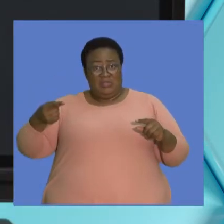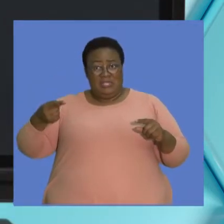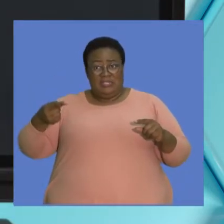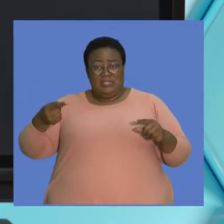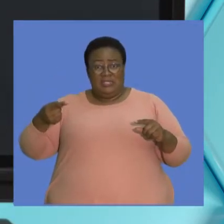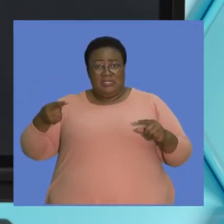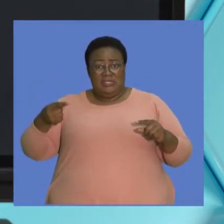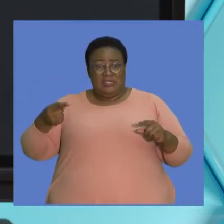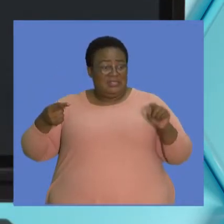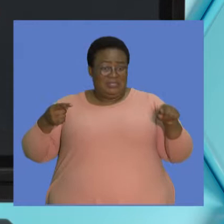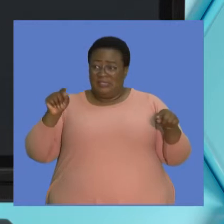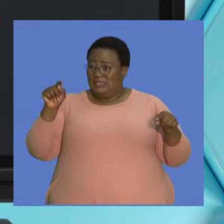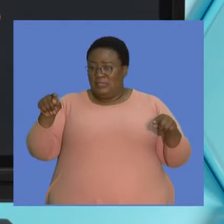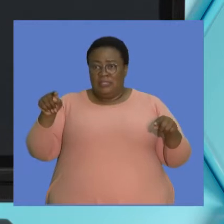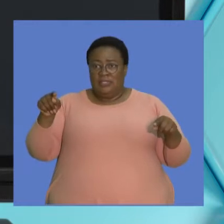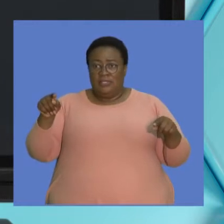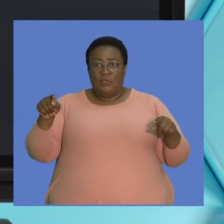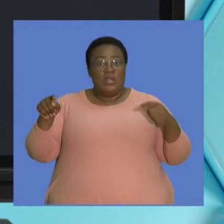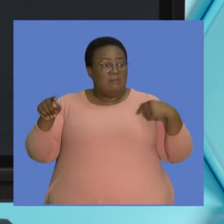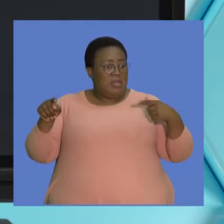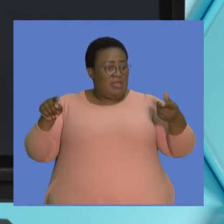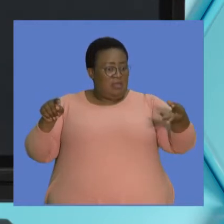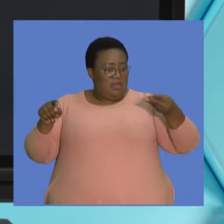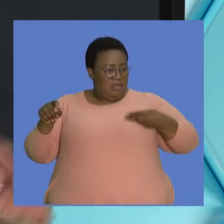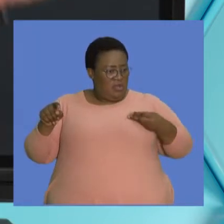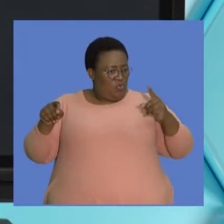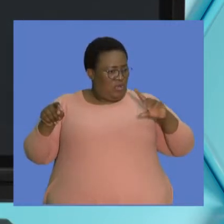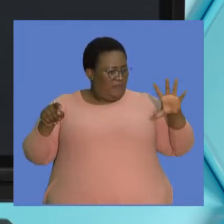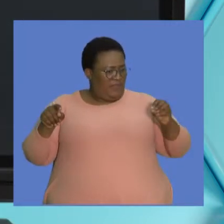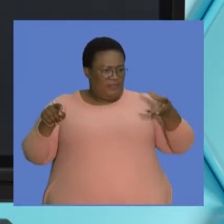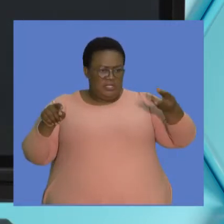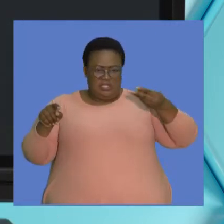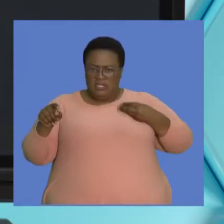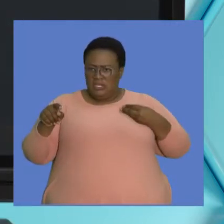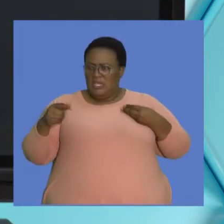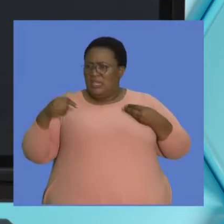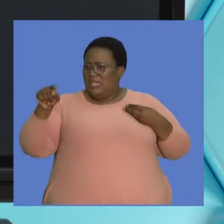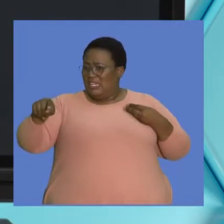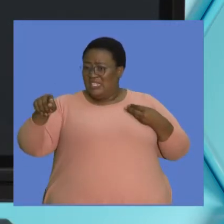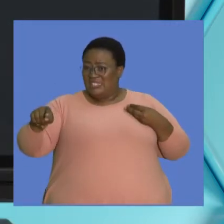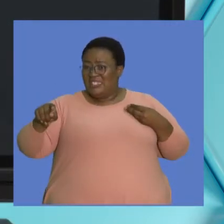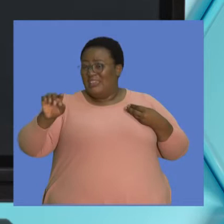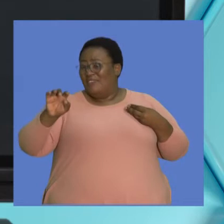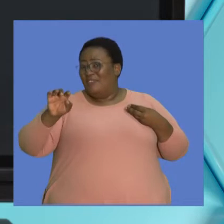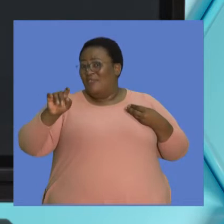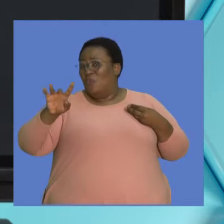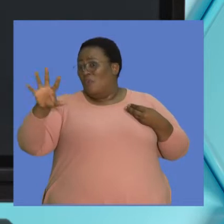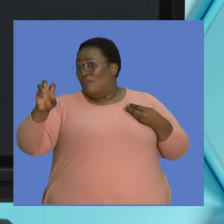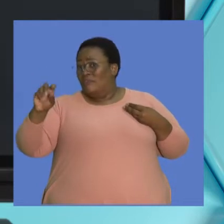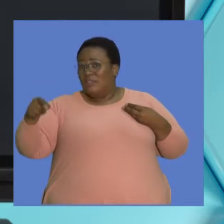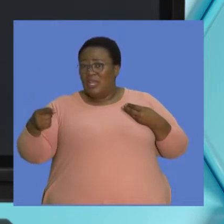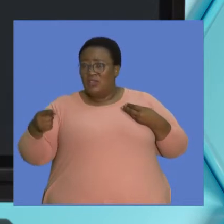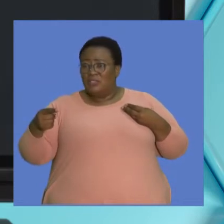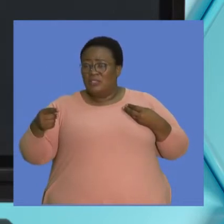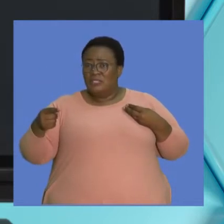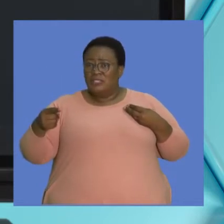those two amounts. The amount that I will get when I sell mine and the amount that I want to buy it for. The difference there, what can